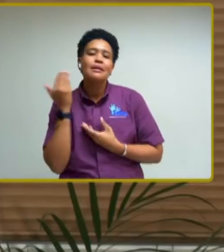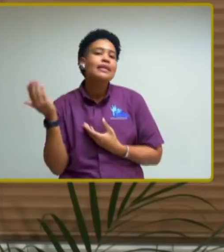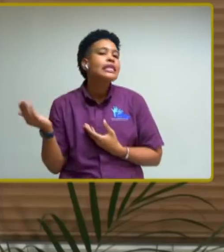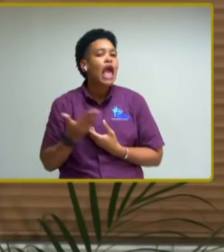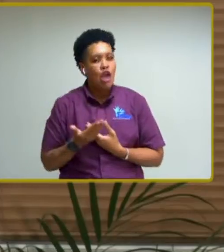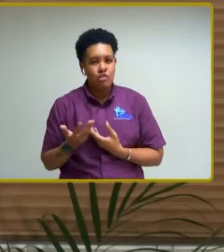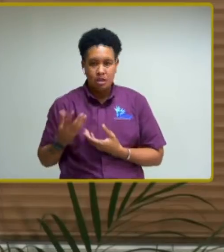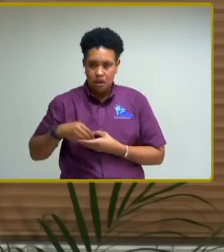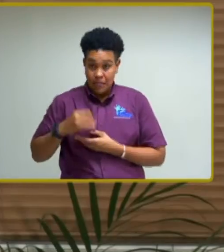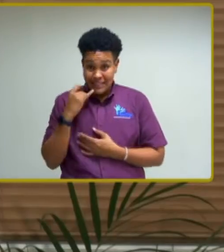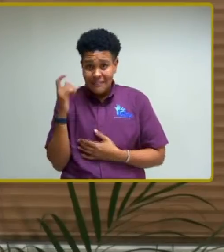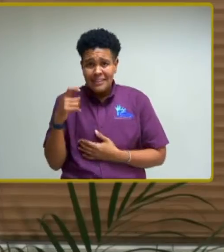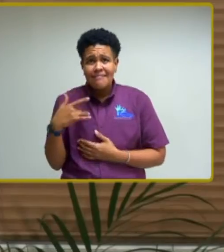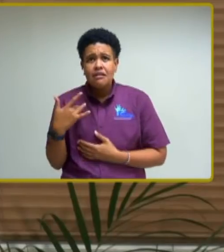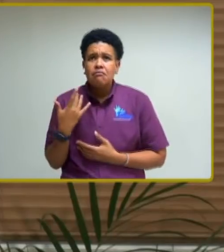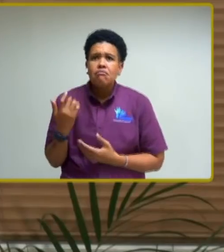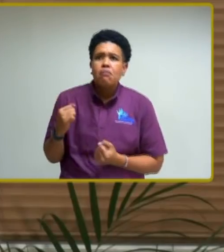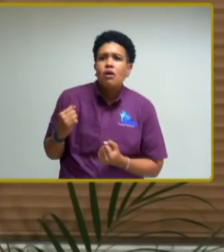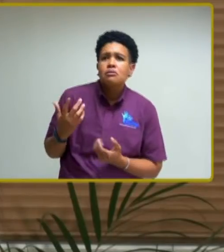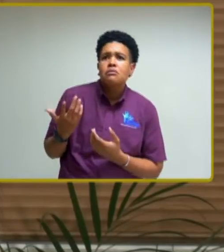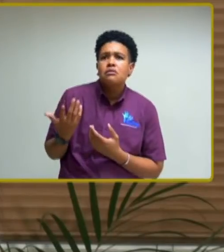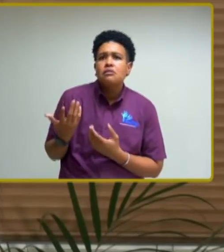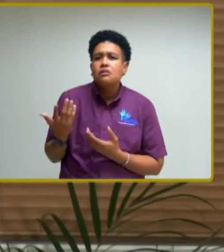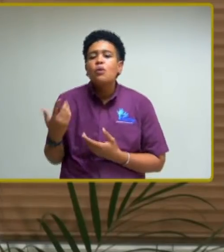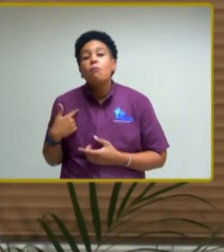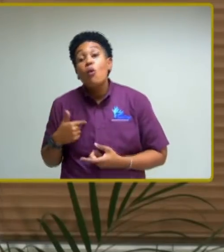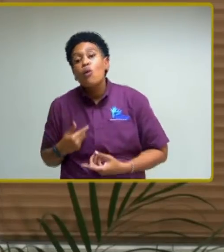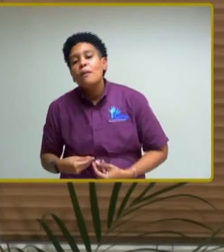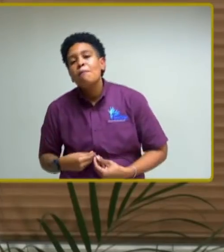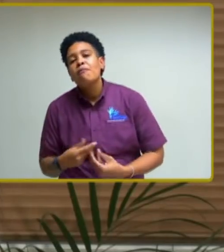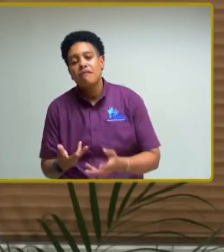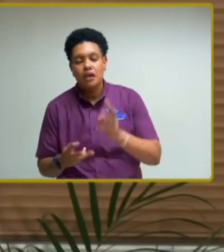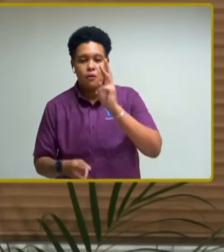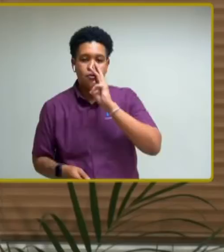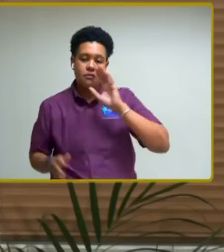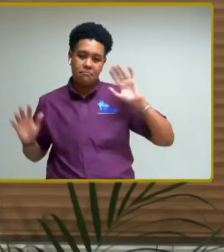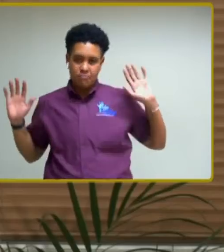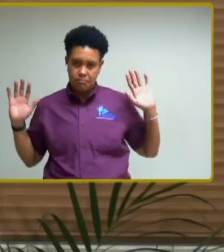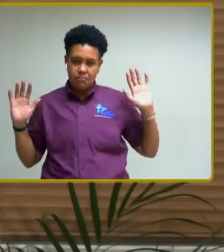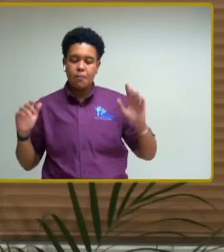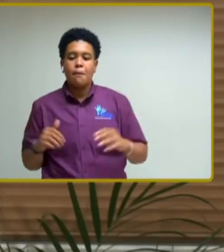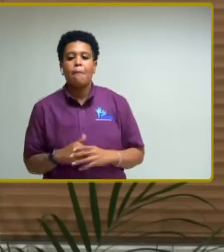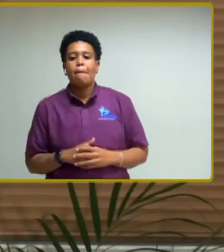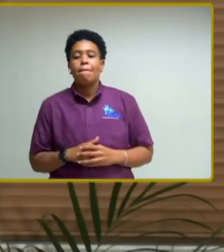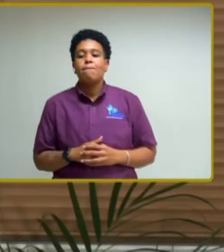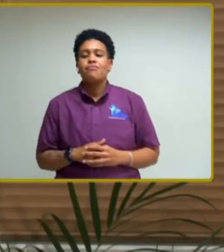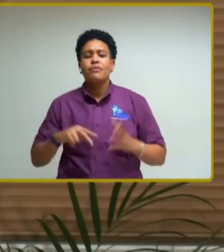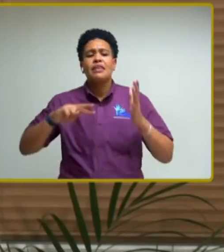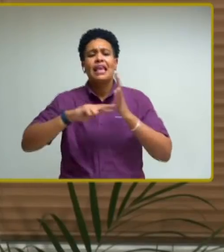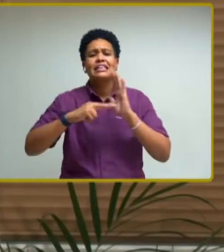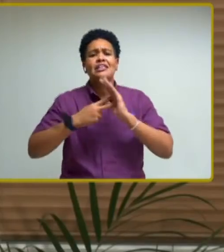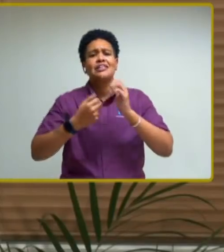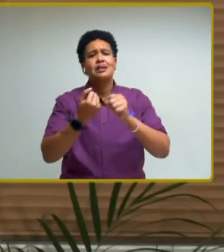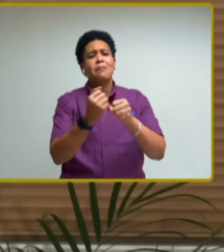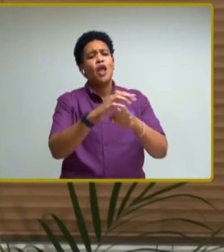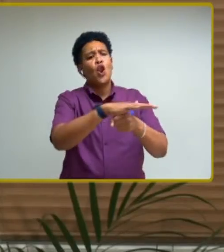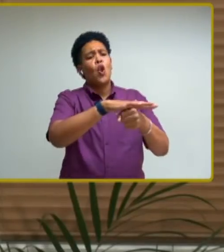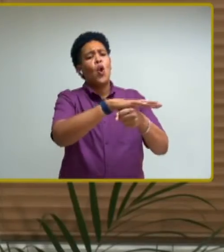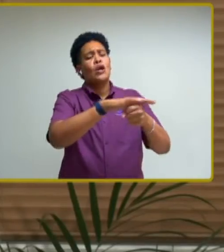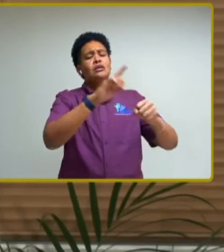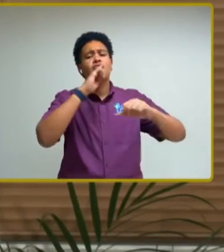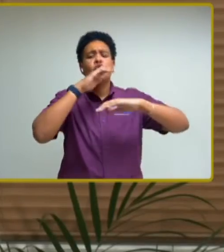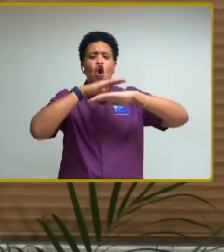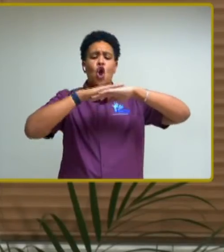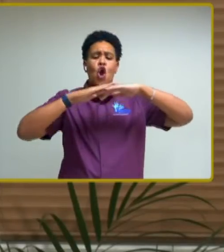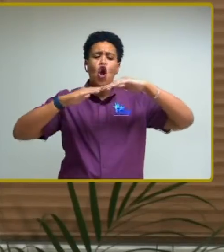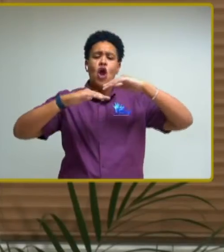do. But we will provide water at the venue. And the intention is to make the location as